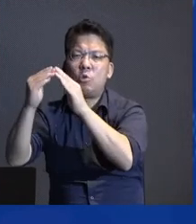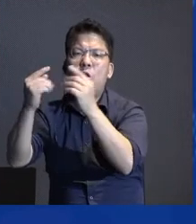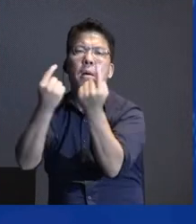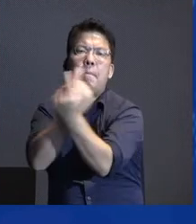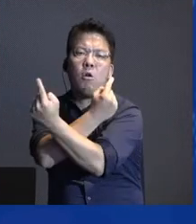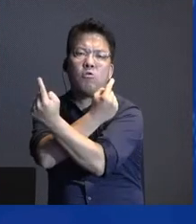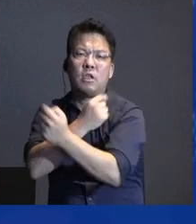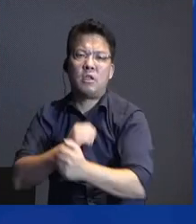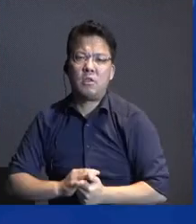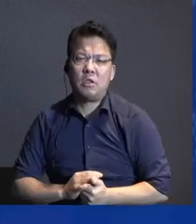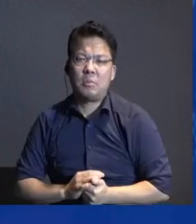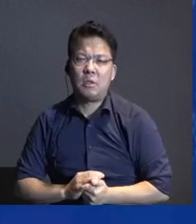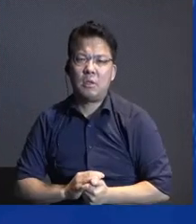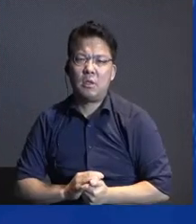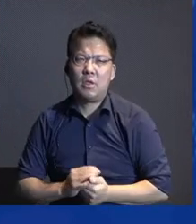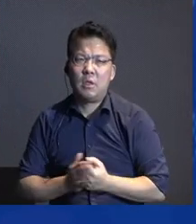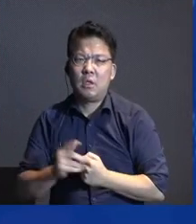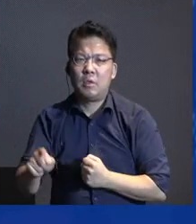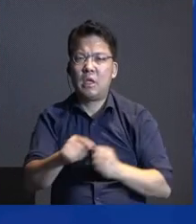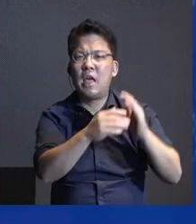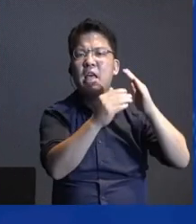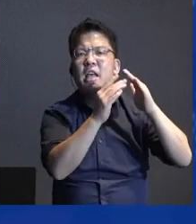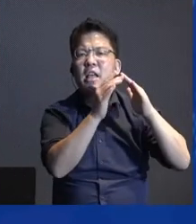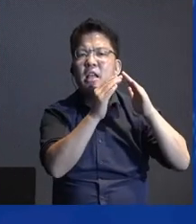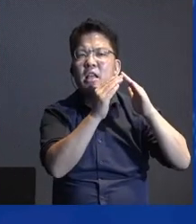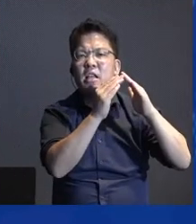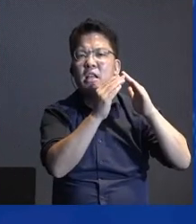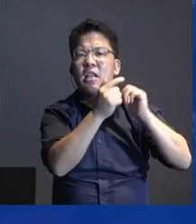on, Sugiyama,